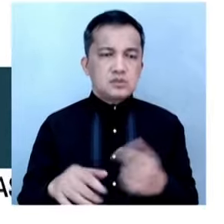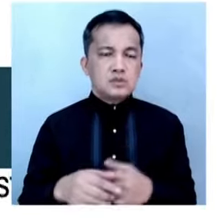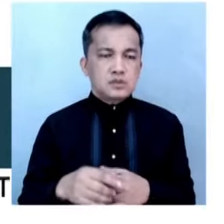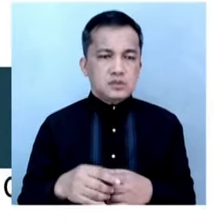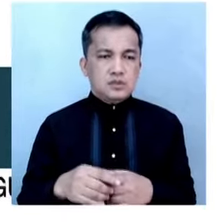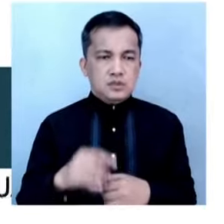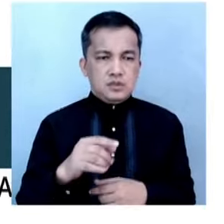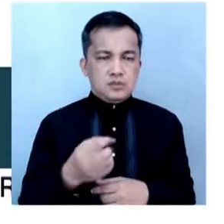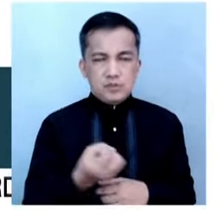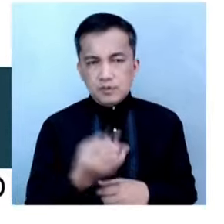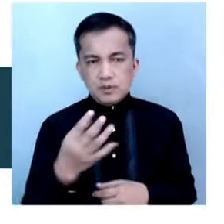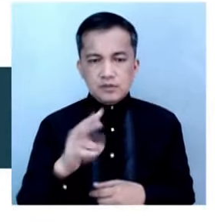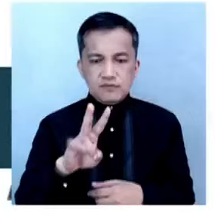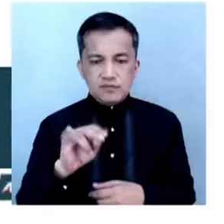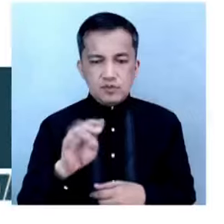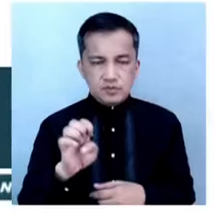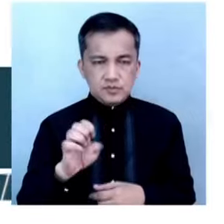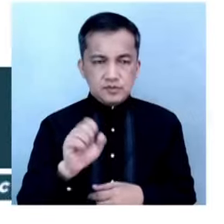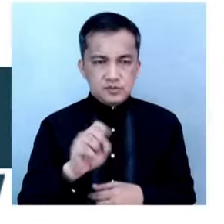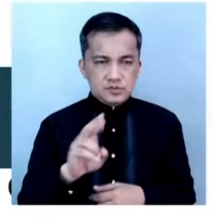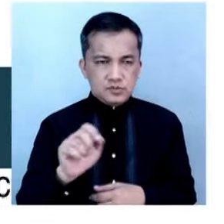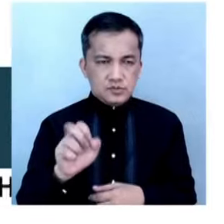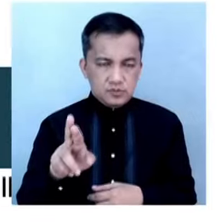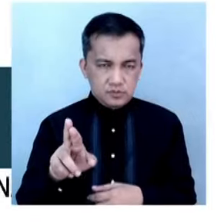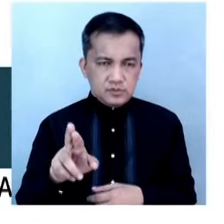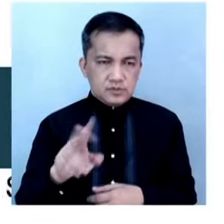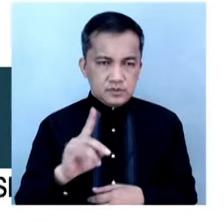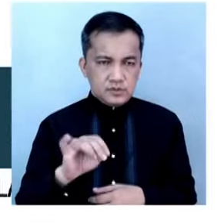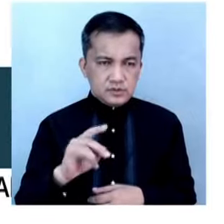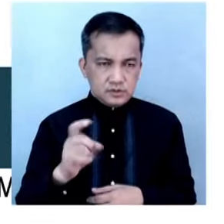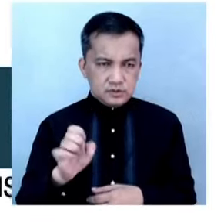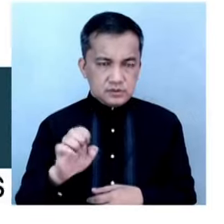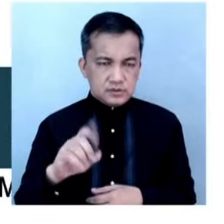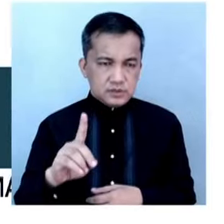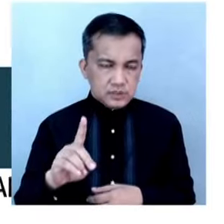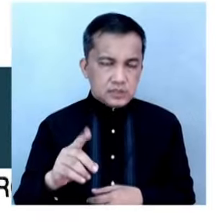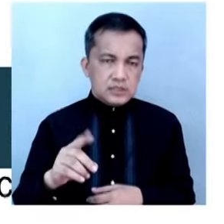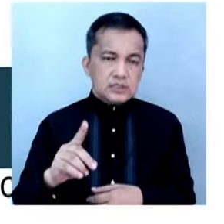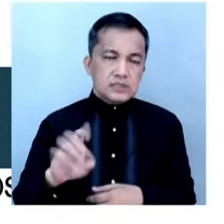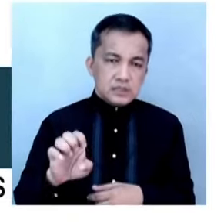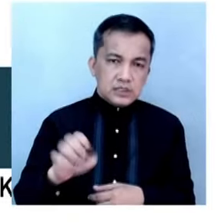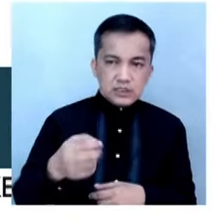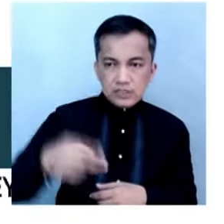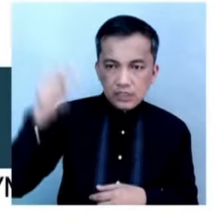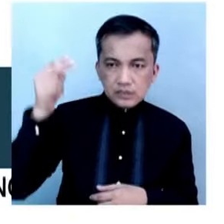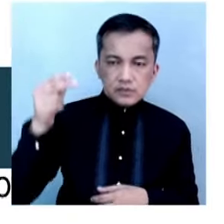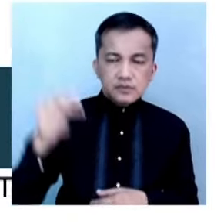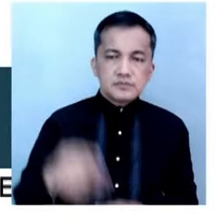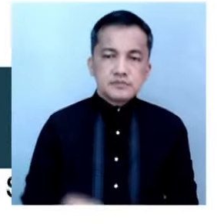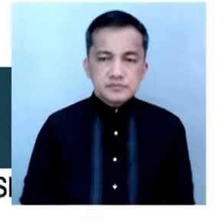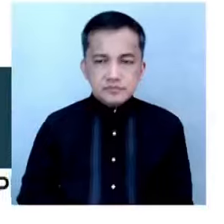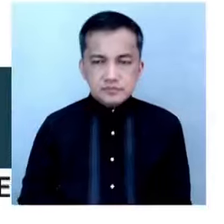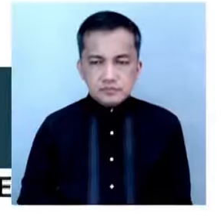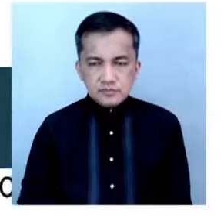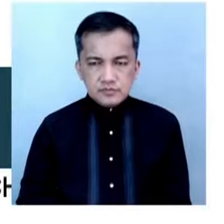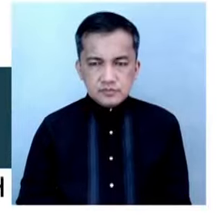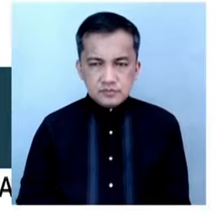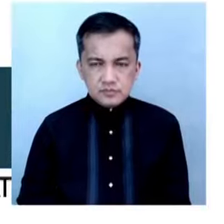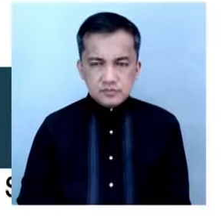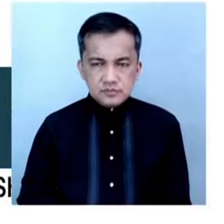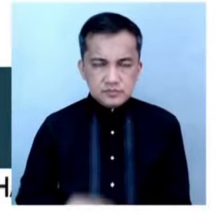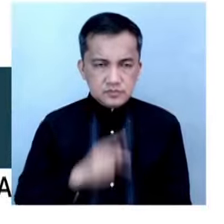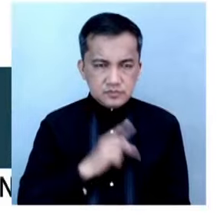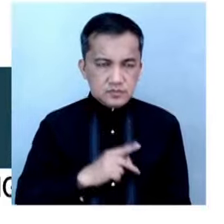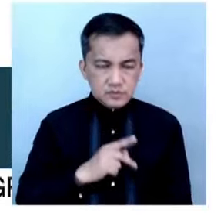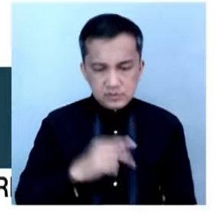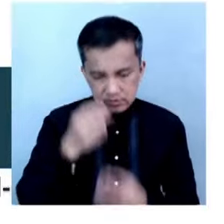amount, the volume of sulfur dioxide was quite high. So please, sabi po namin,